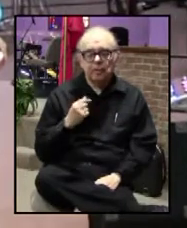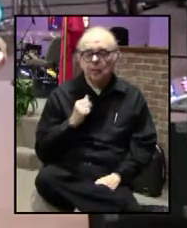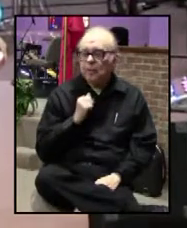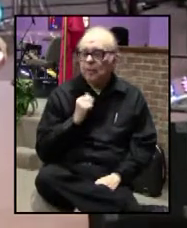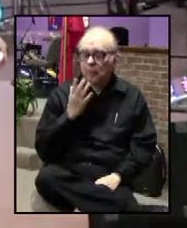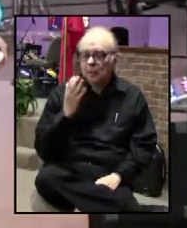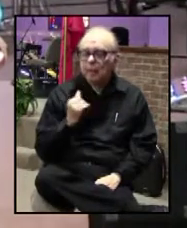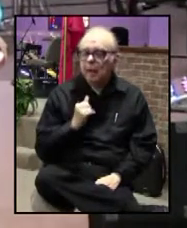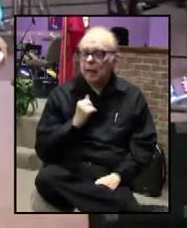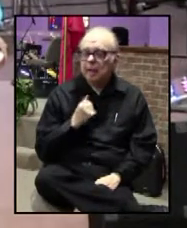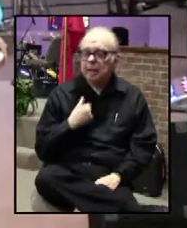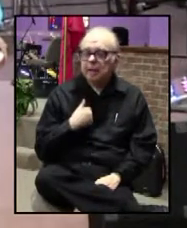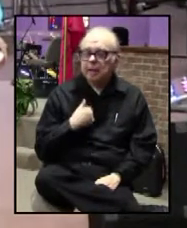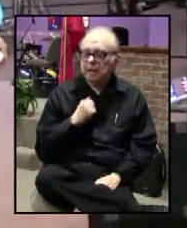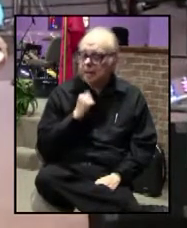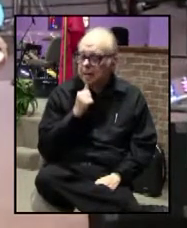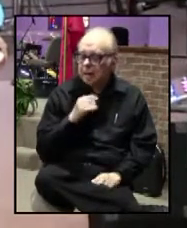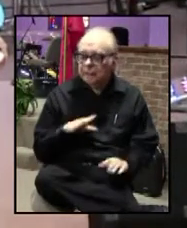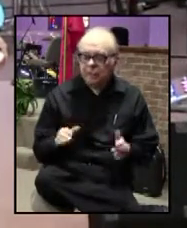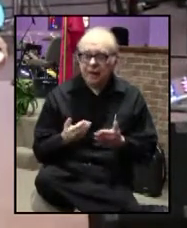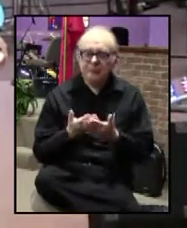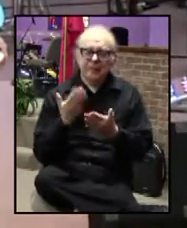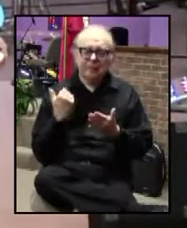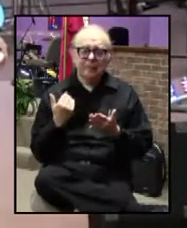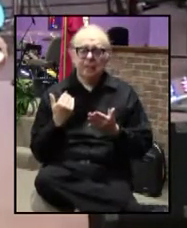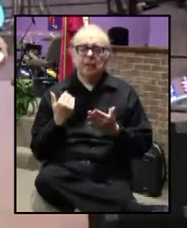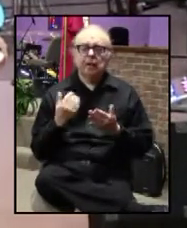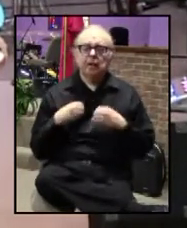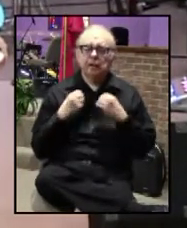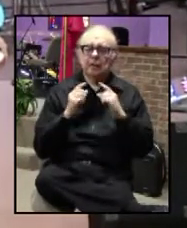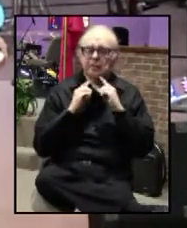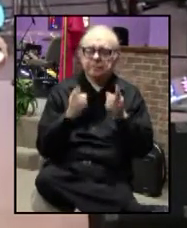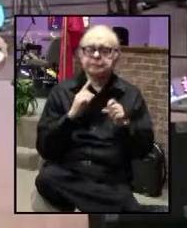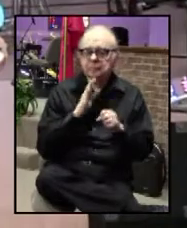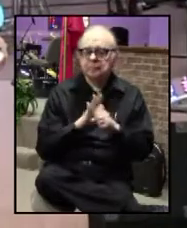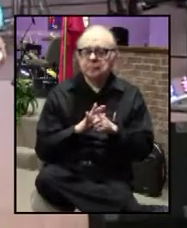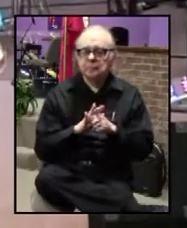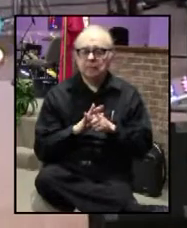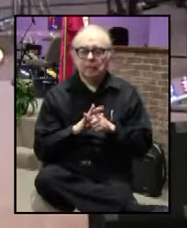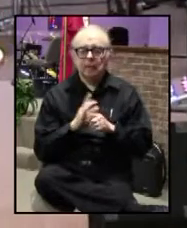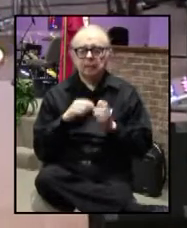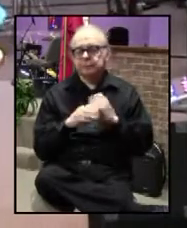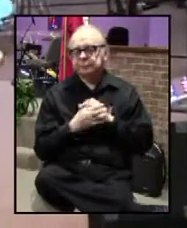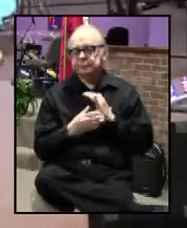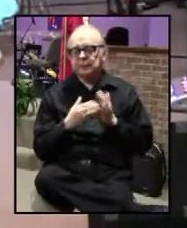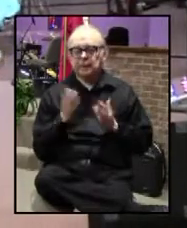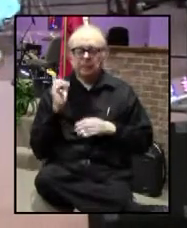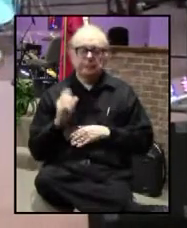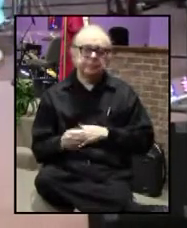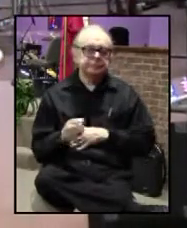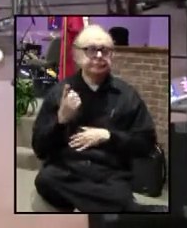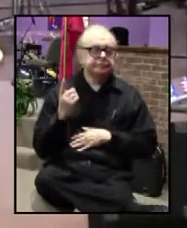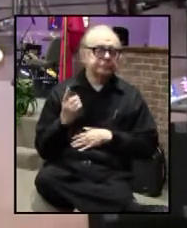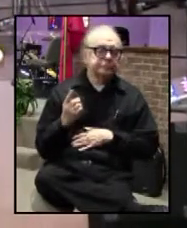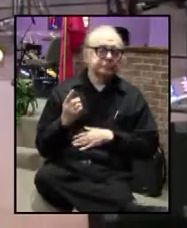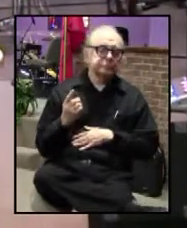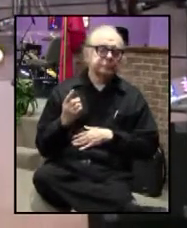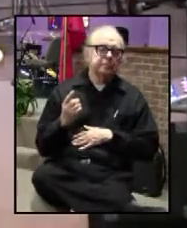earlier? But he's given us these commands and these promises. And one of the things that we need to